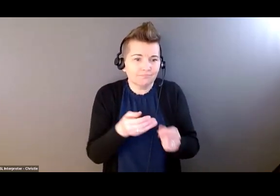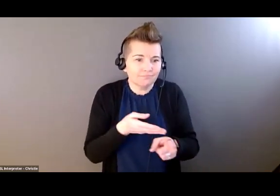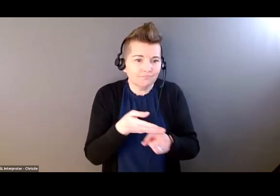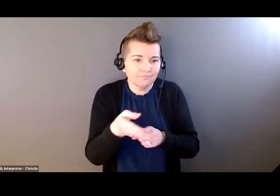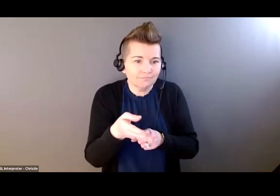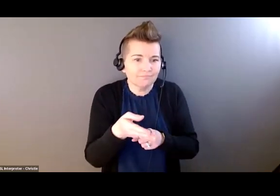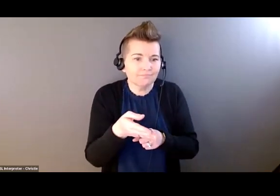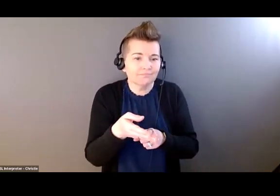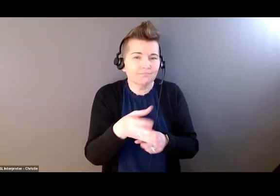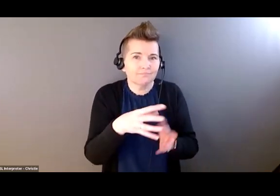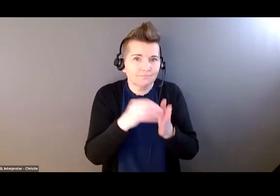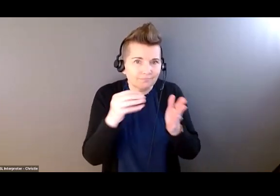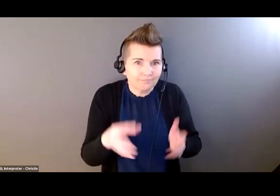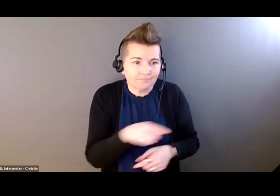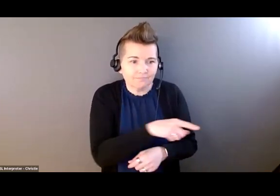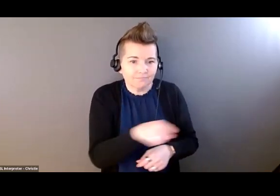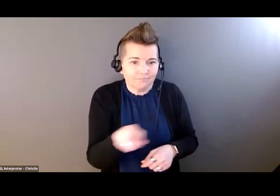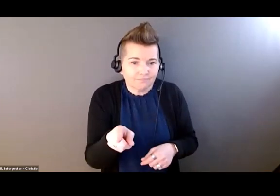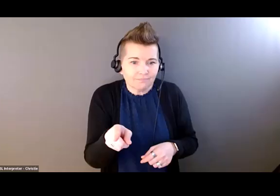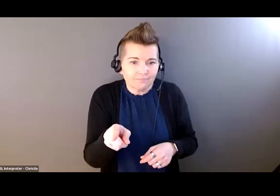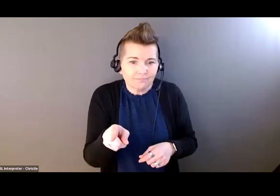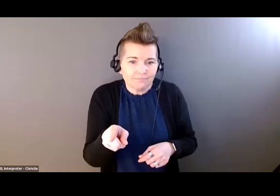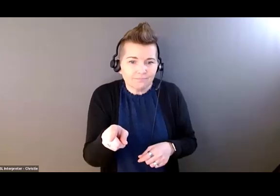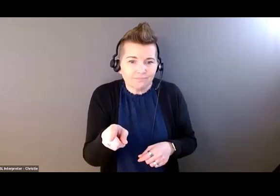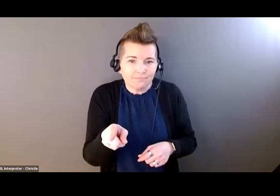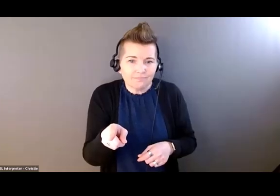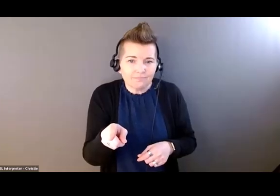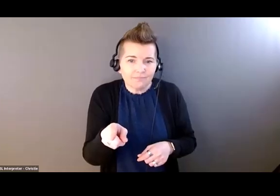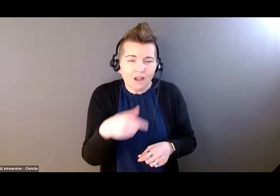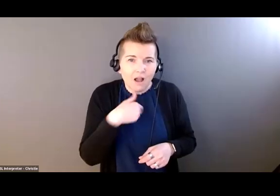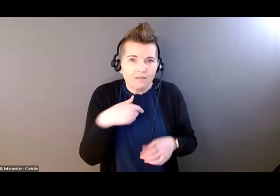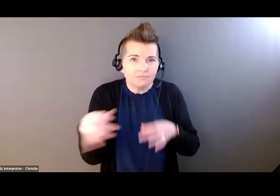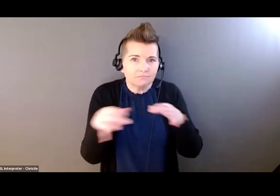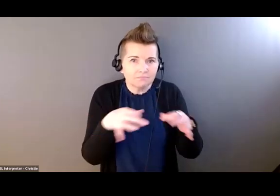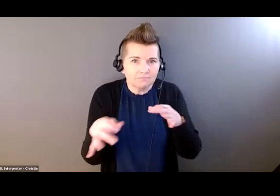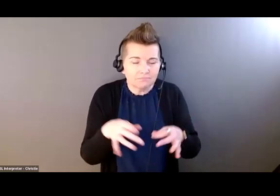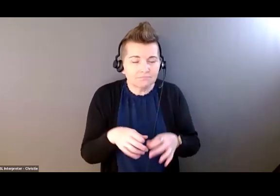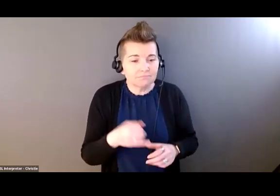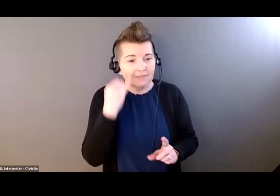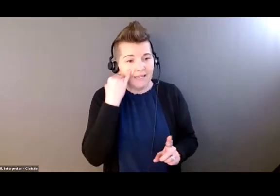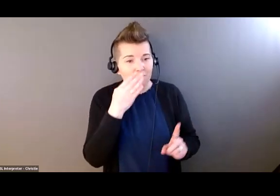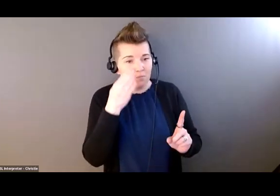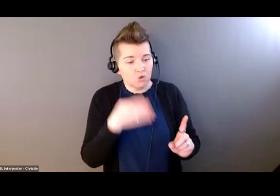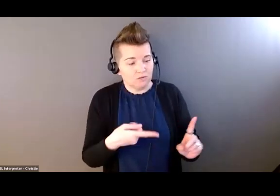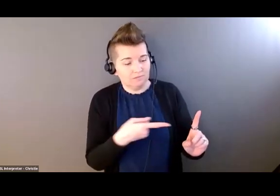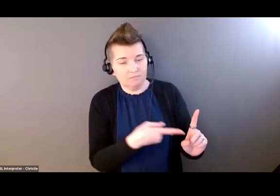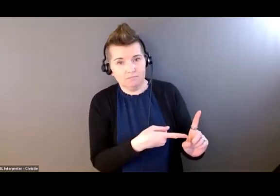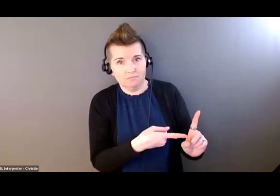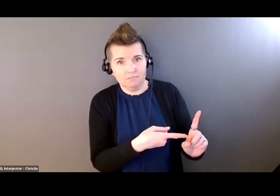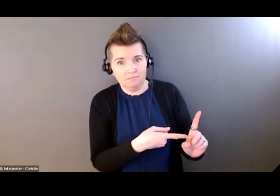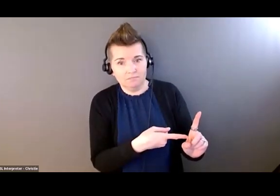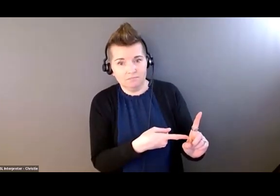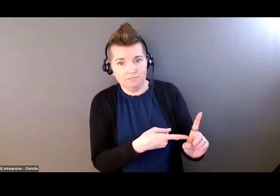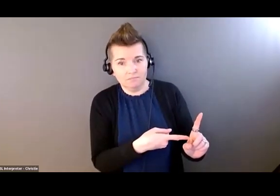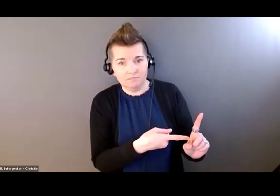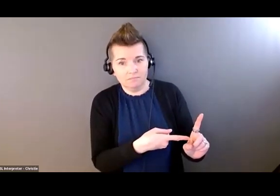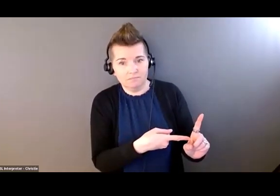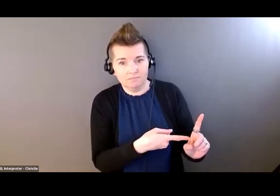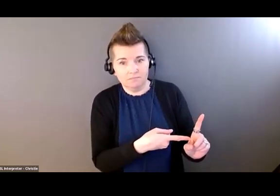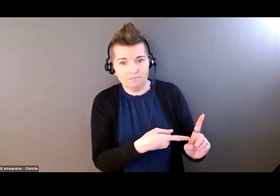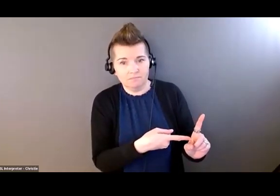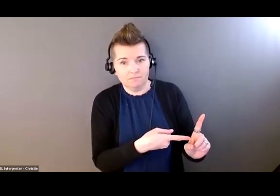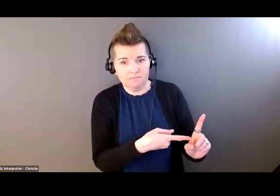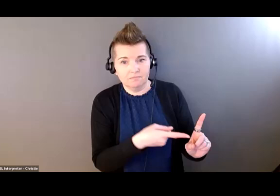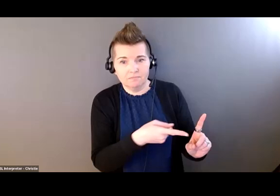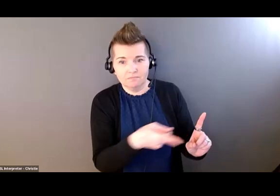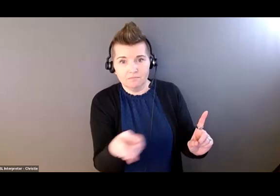So those are some of those pieces. I only know what I know, what's sort of confined to how